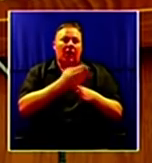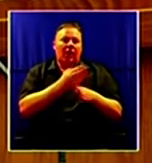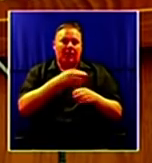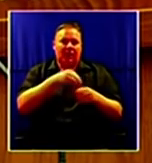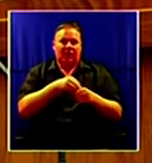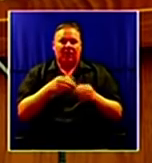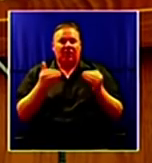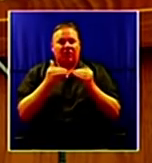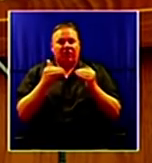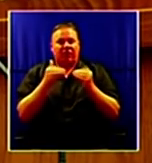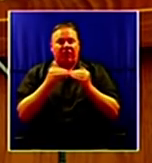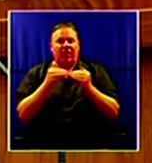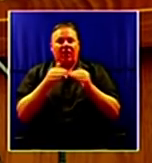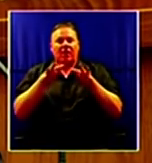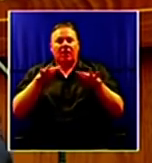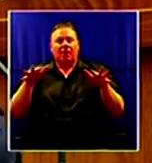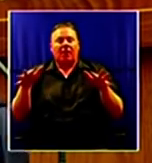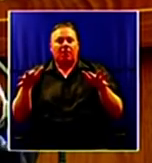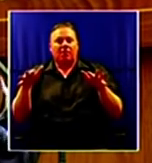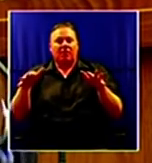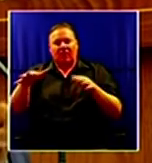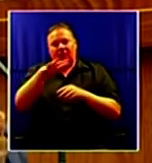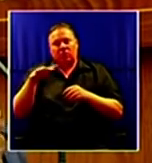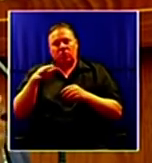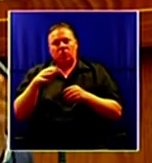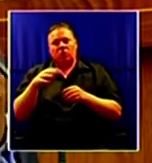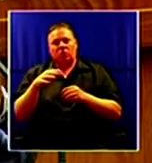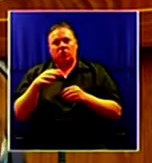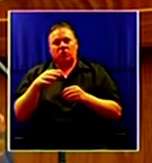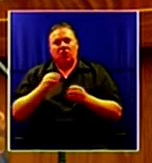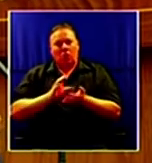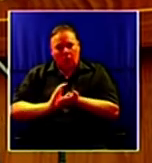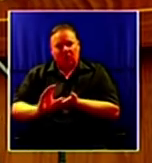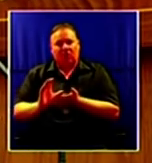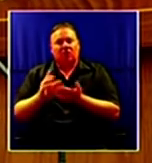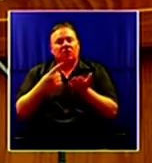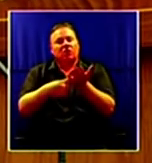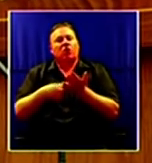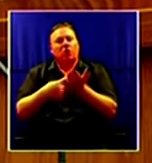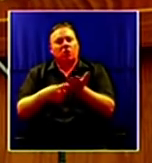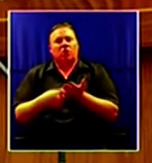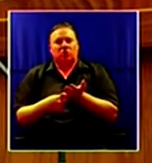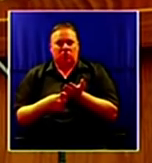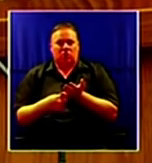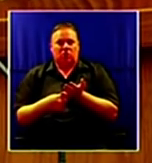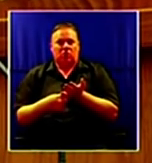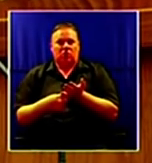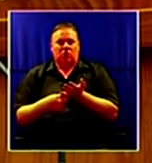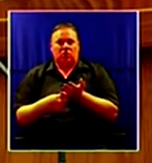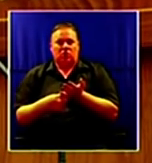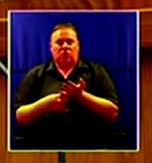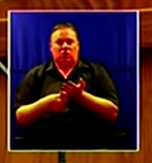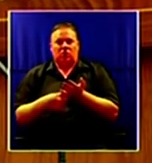public sector compensation dispensation when negotiations resume on a new multi-year wage